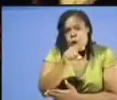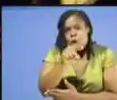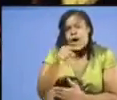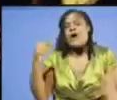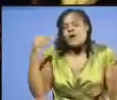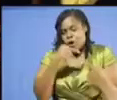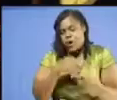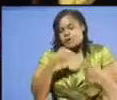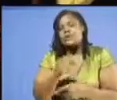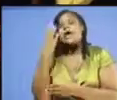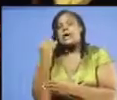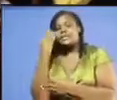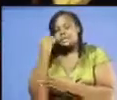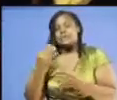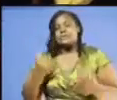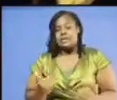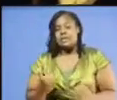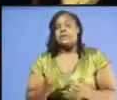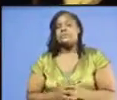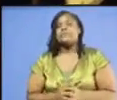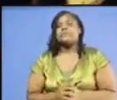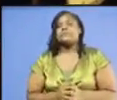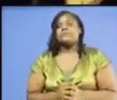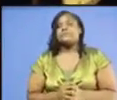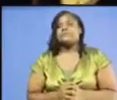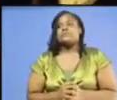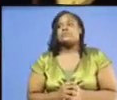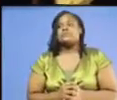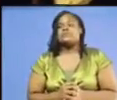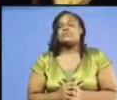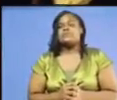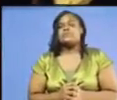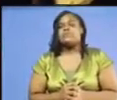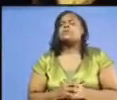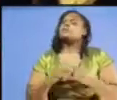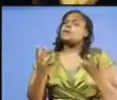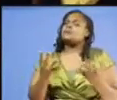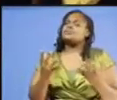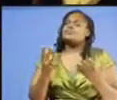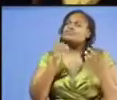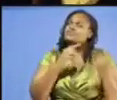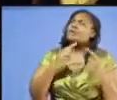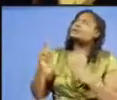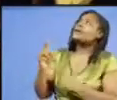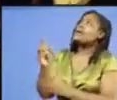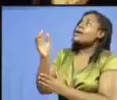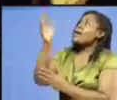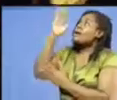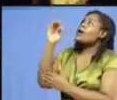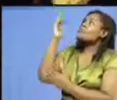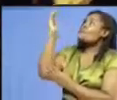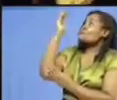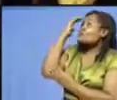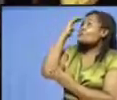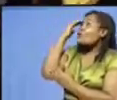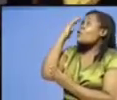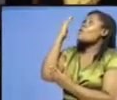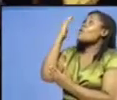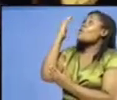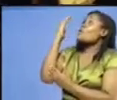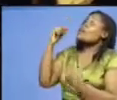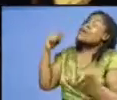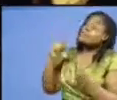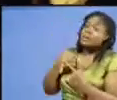Type it in the chat. God, you know my pain. Because if you can confess to